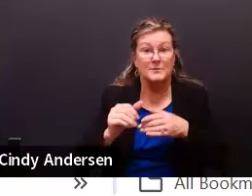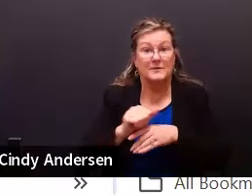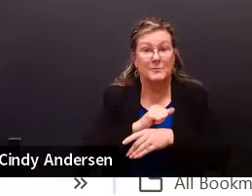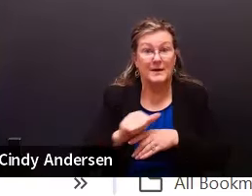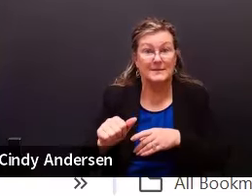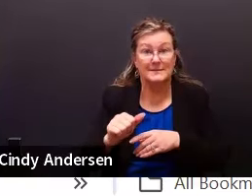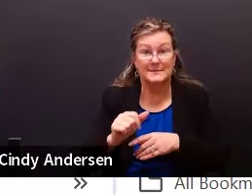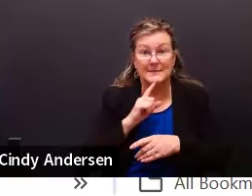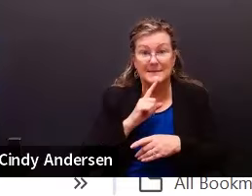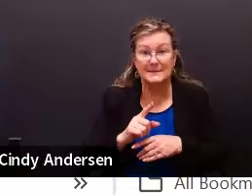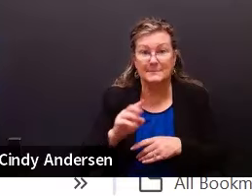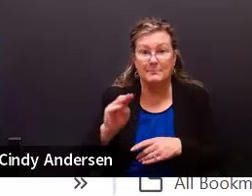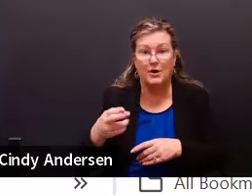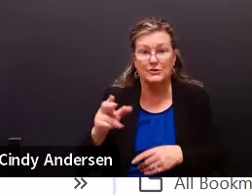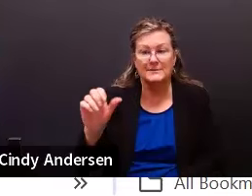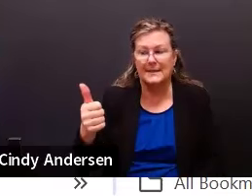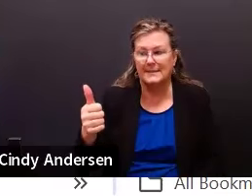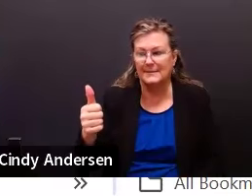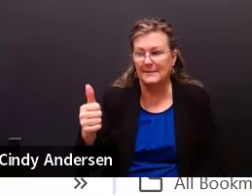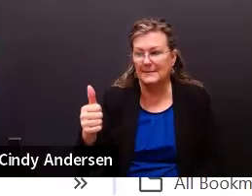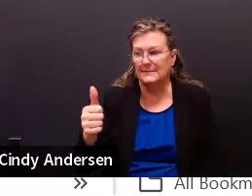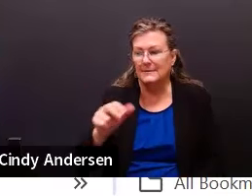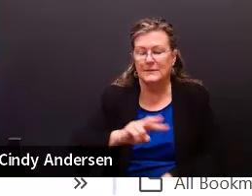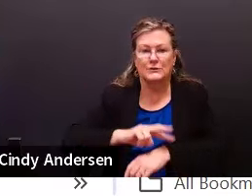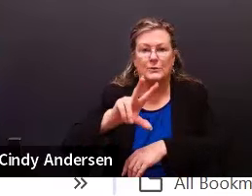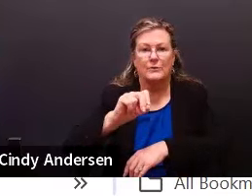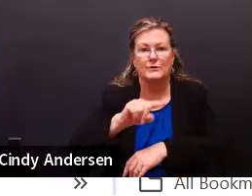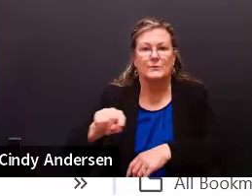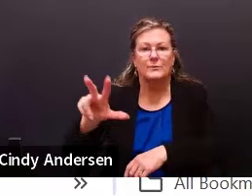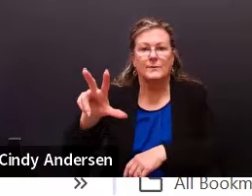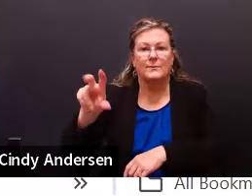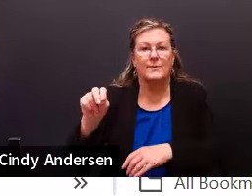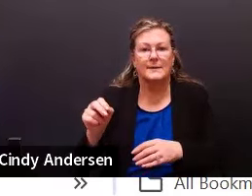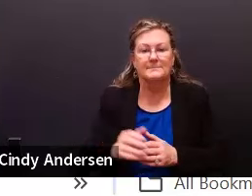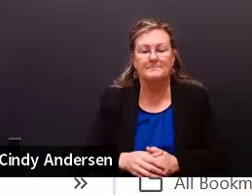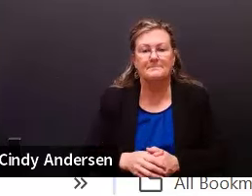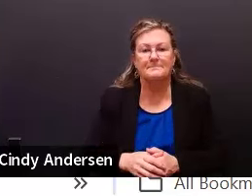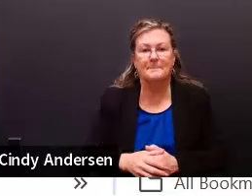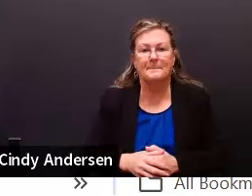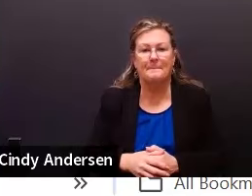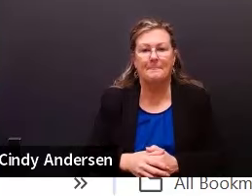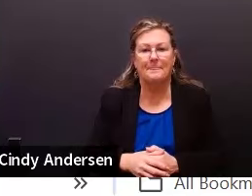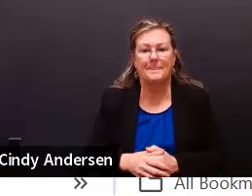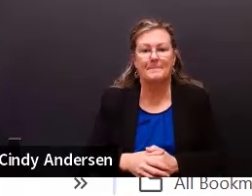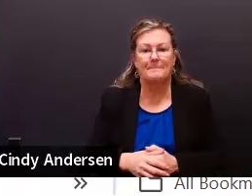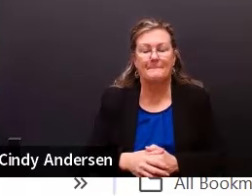practice is March 10th at 2:30 to 3:30.